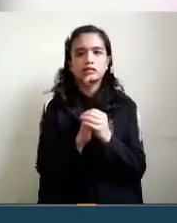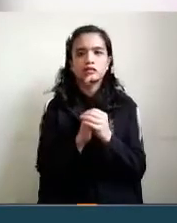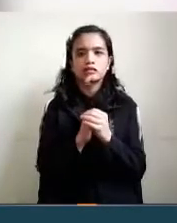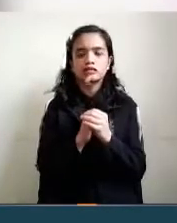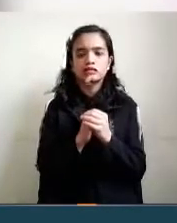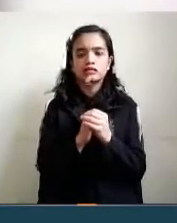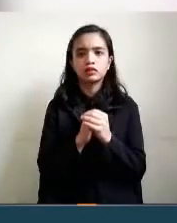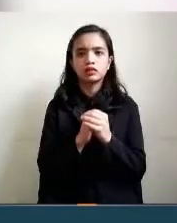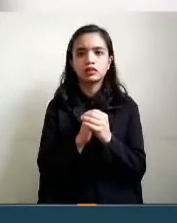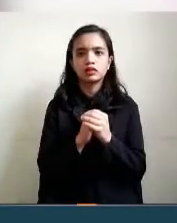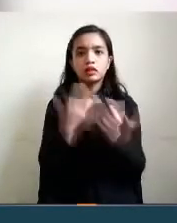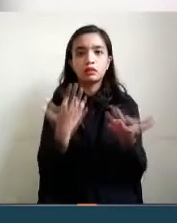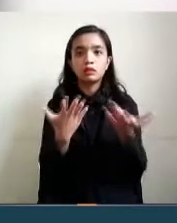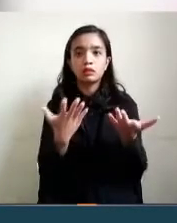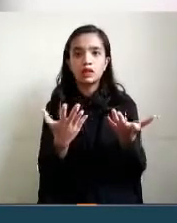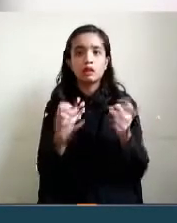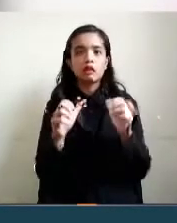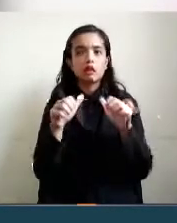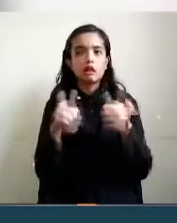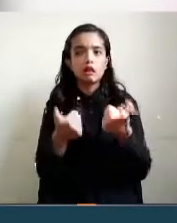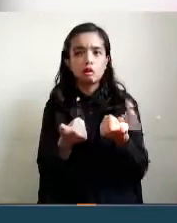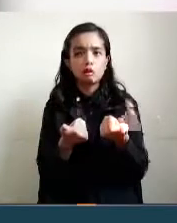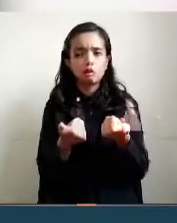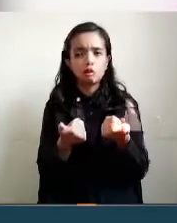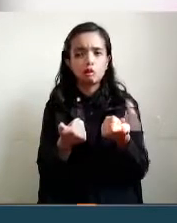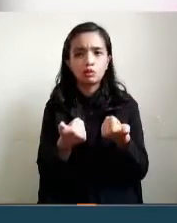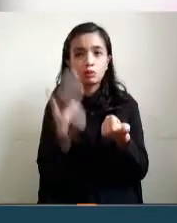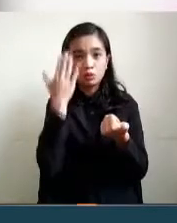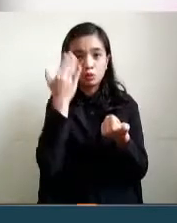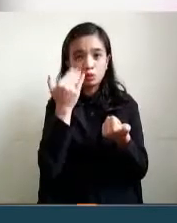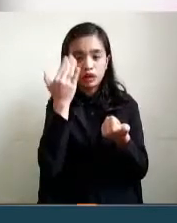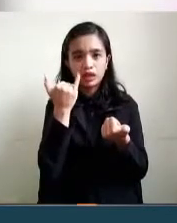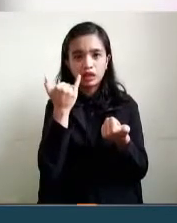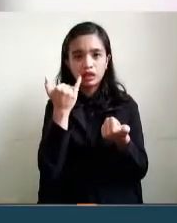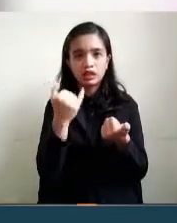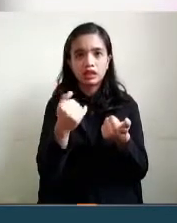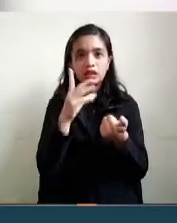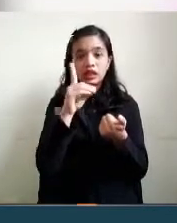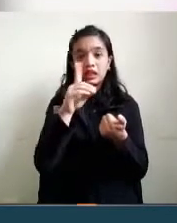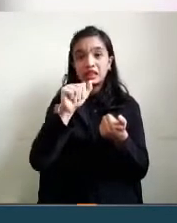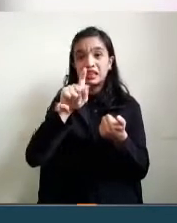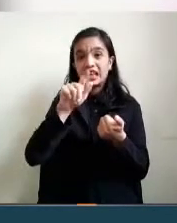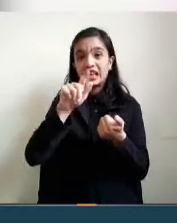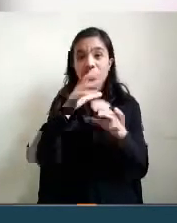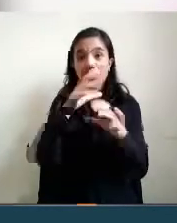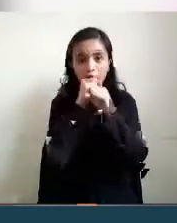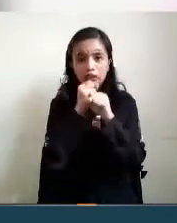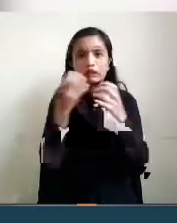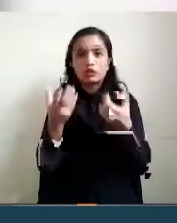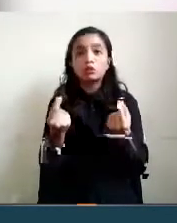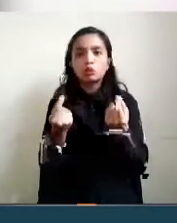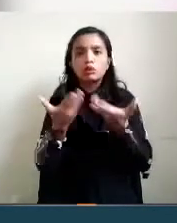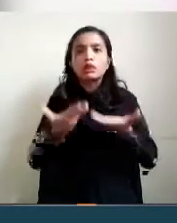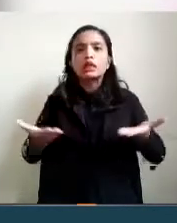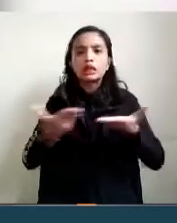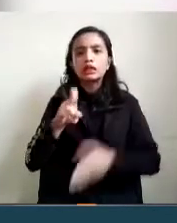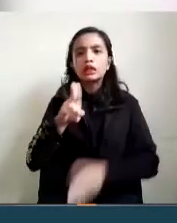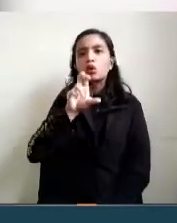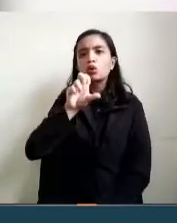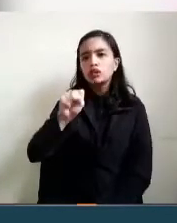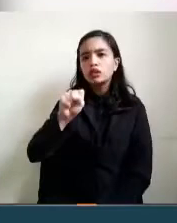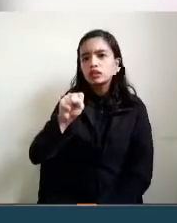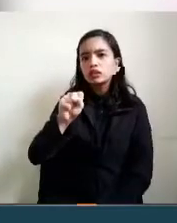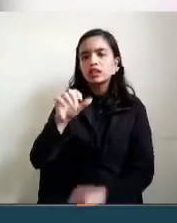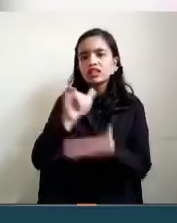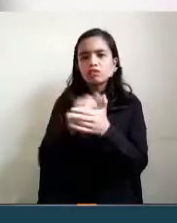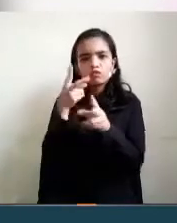likely represent an undercount, or because of the patient privacy rights being practiced here in the United States. They're very protective